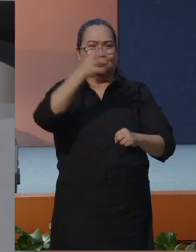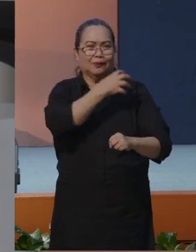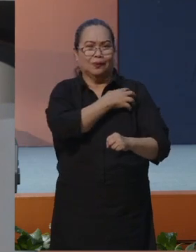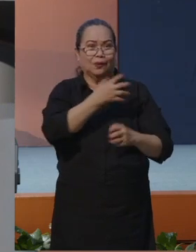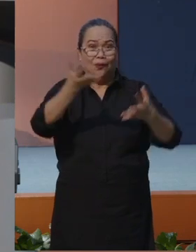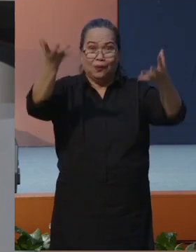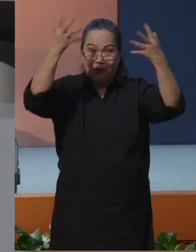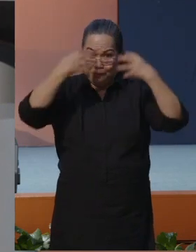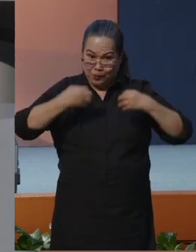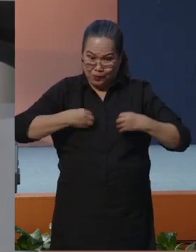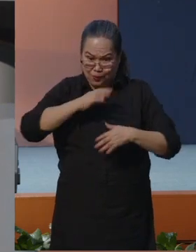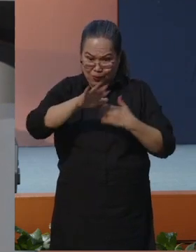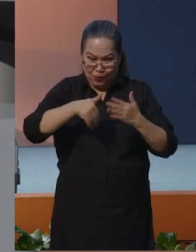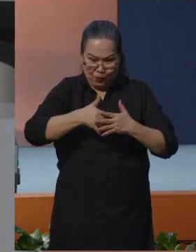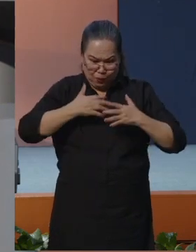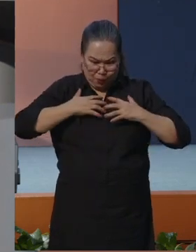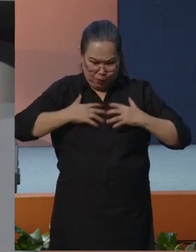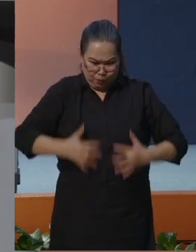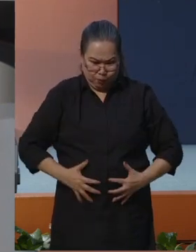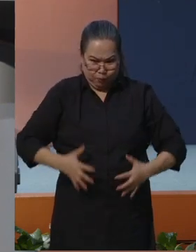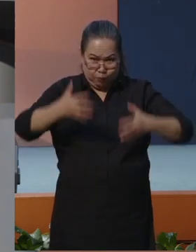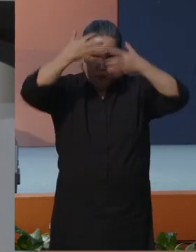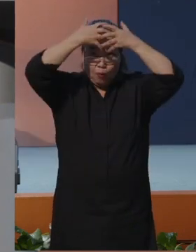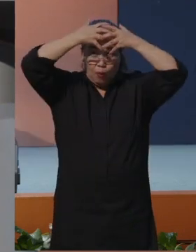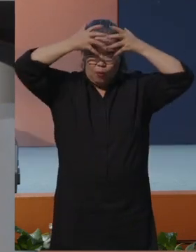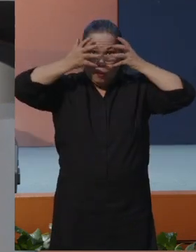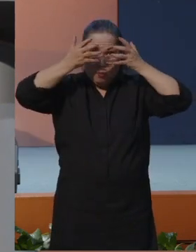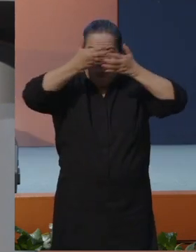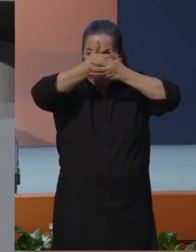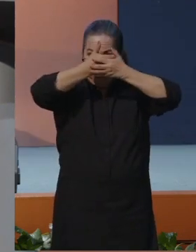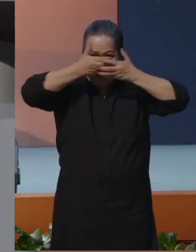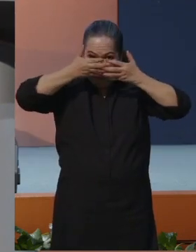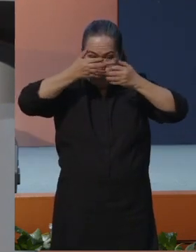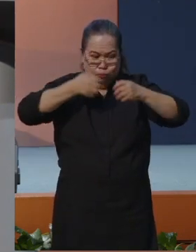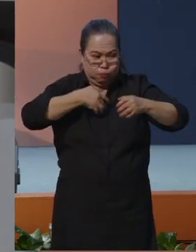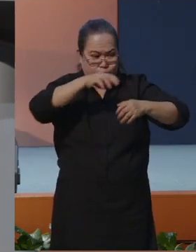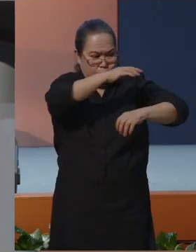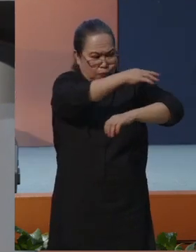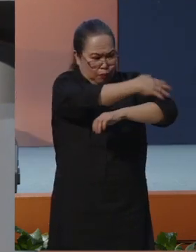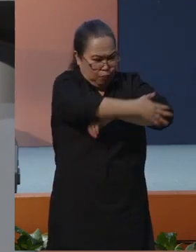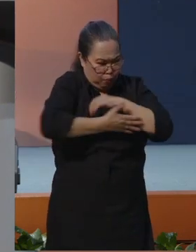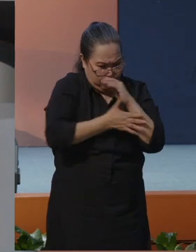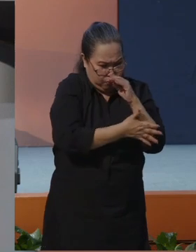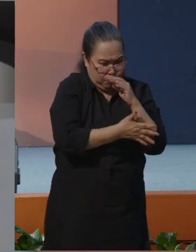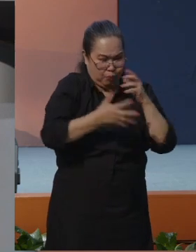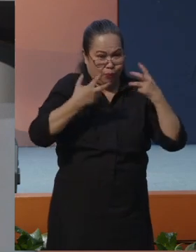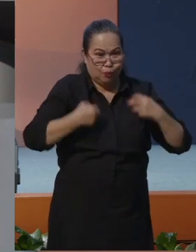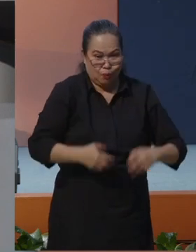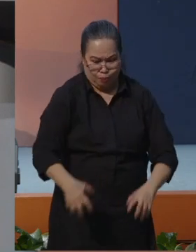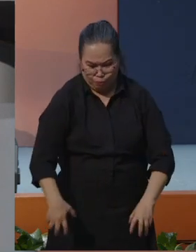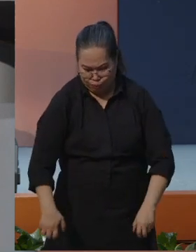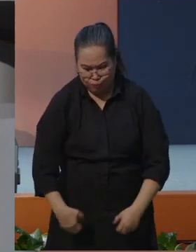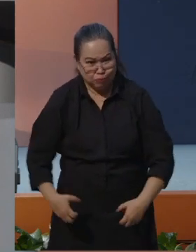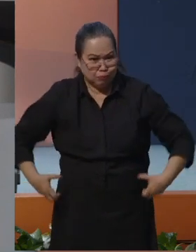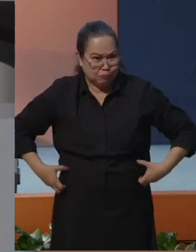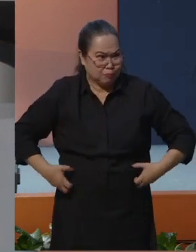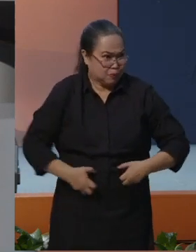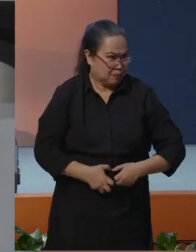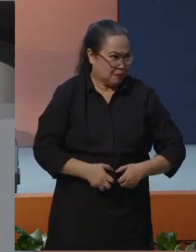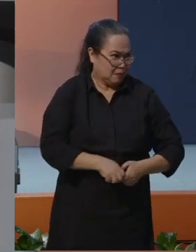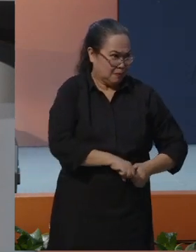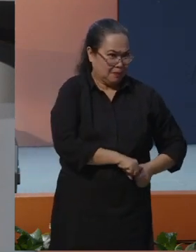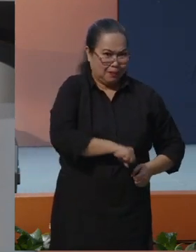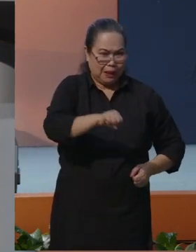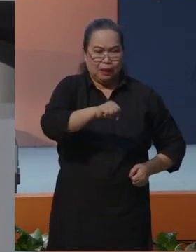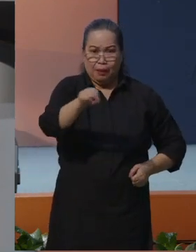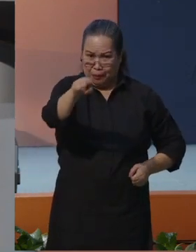on the whole armor of God, that you may be able to stand against the schemes of the devil.